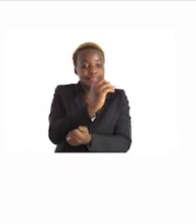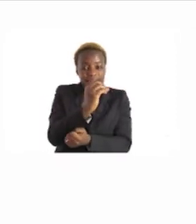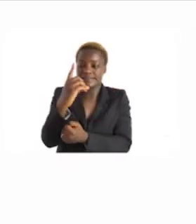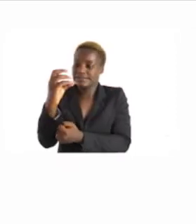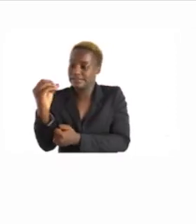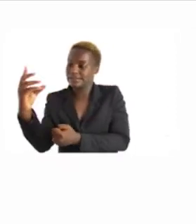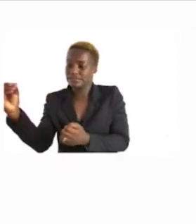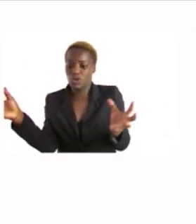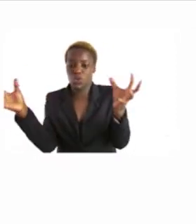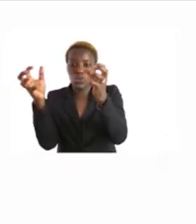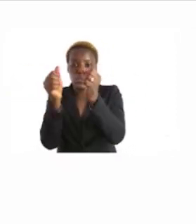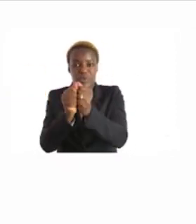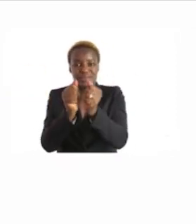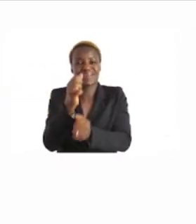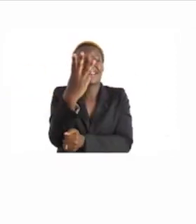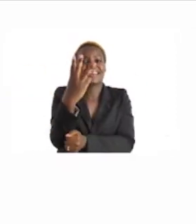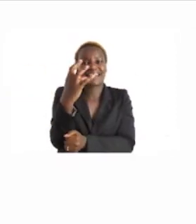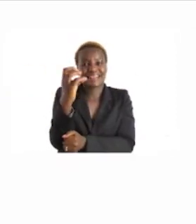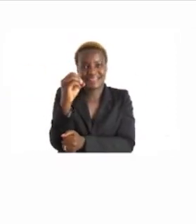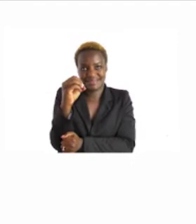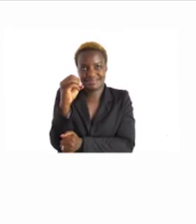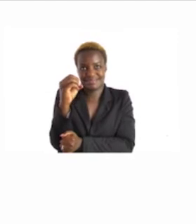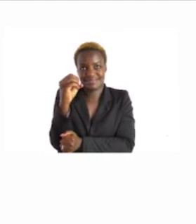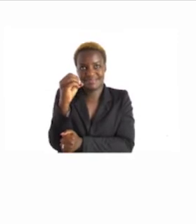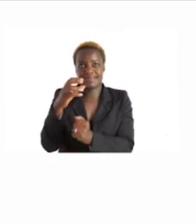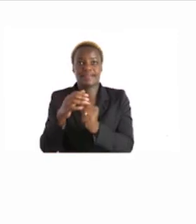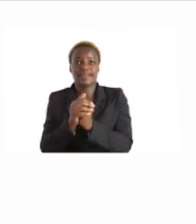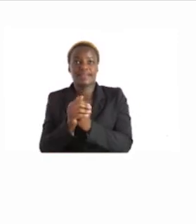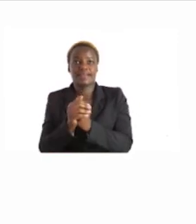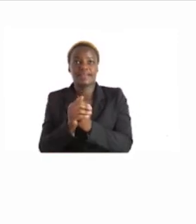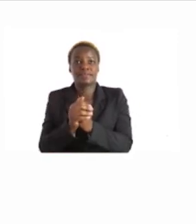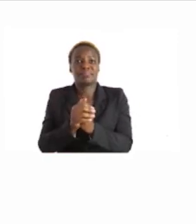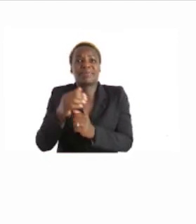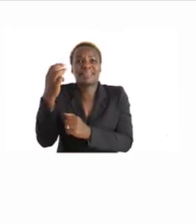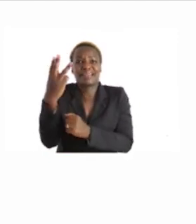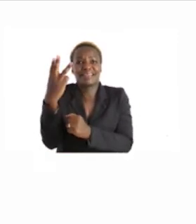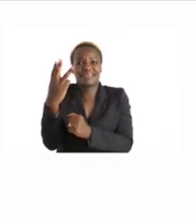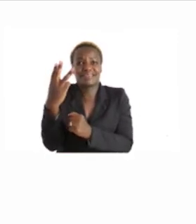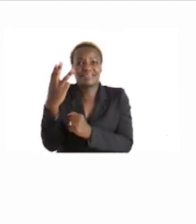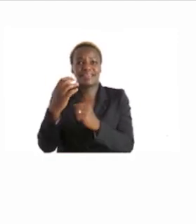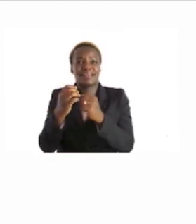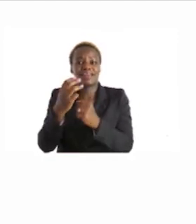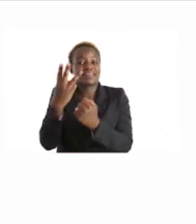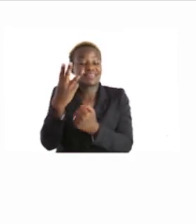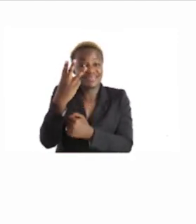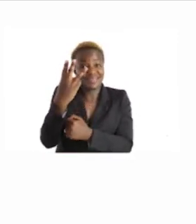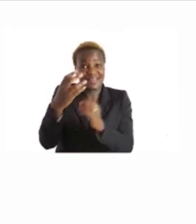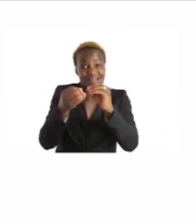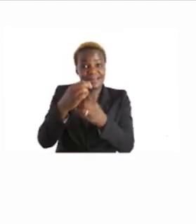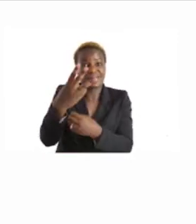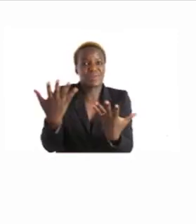But the place is at the tens place. Can you see how it's been decomposed? Then we look at the next